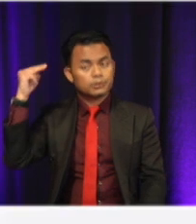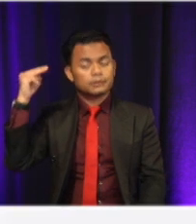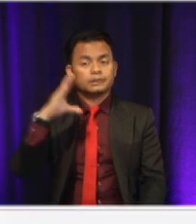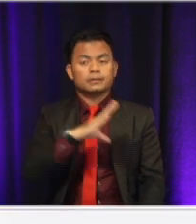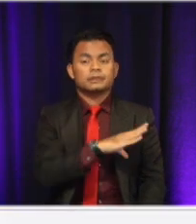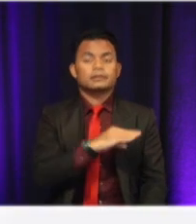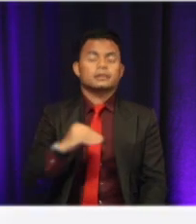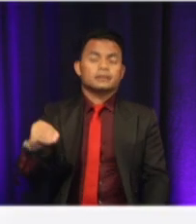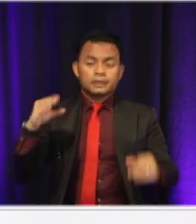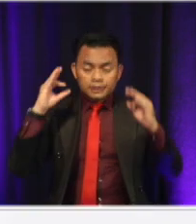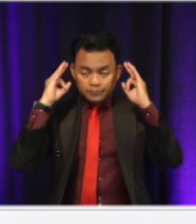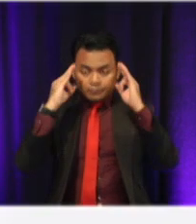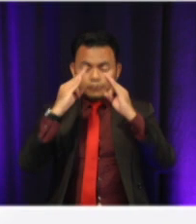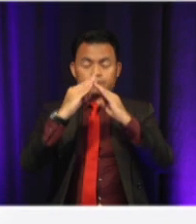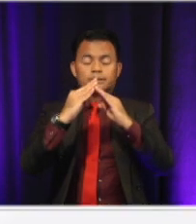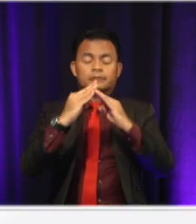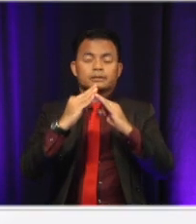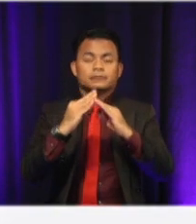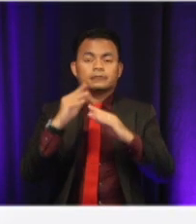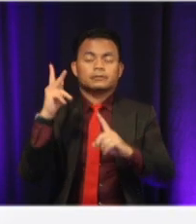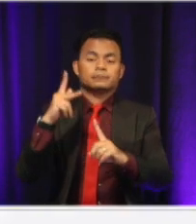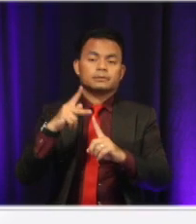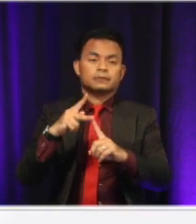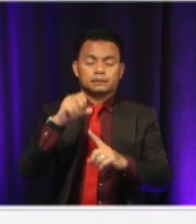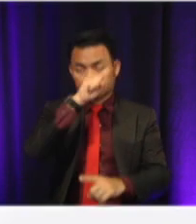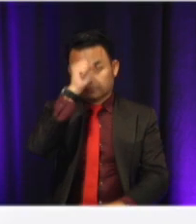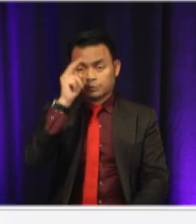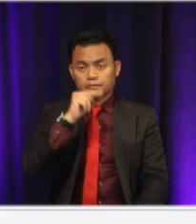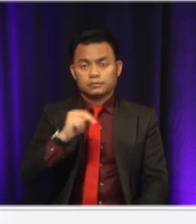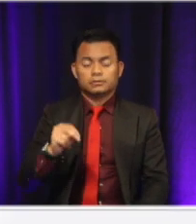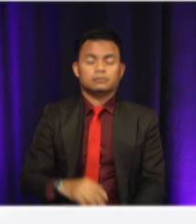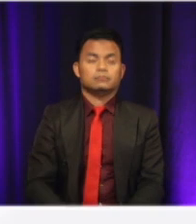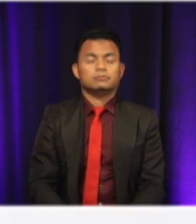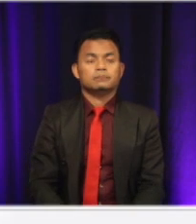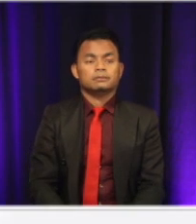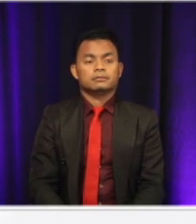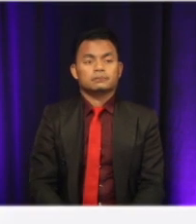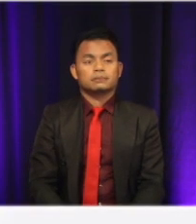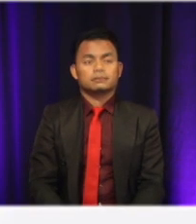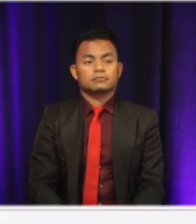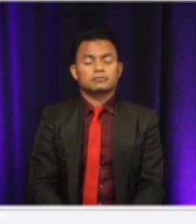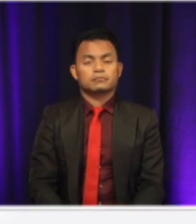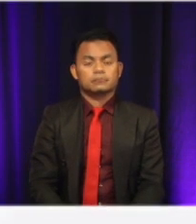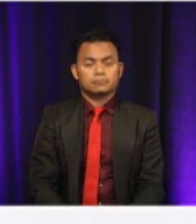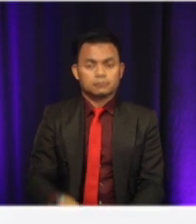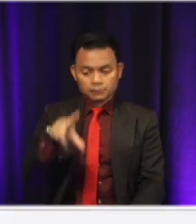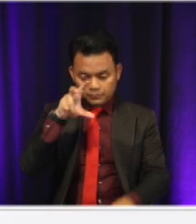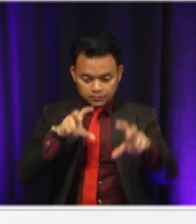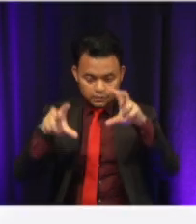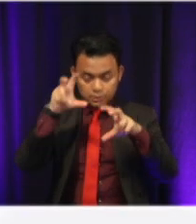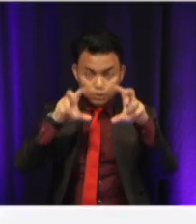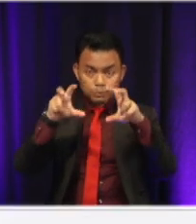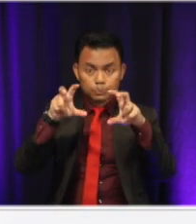given. And what is the question given? All right? Explore how the language used